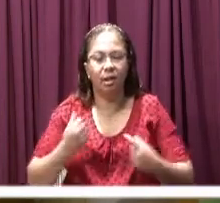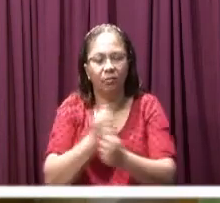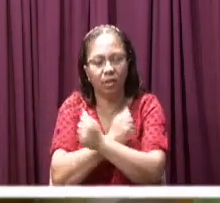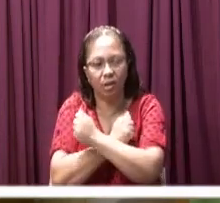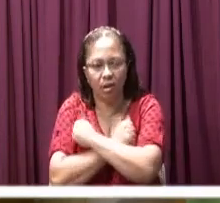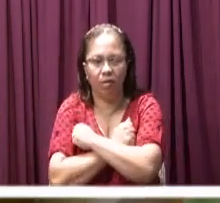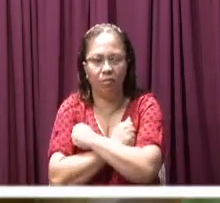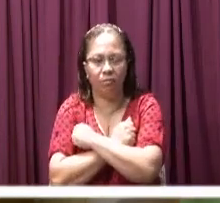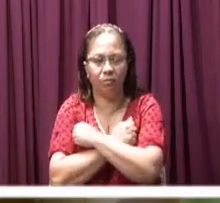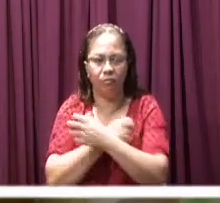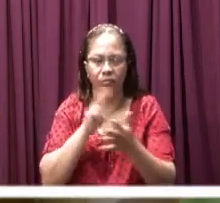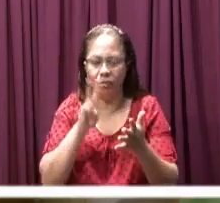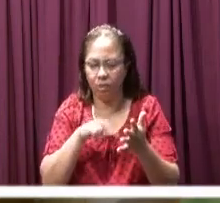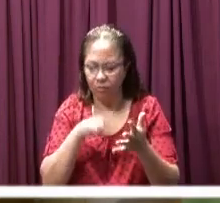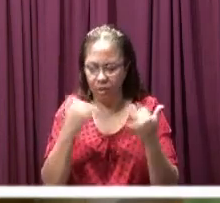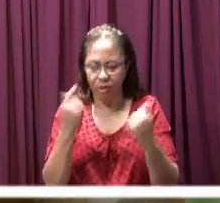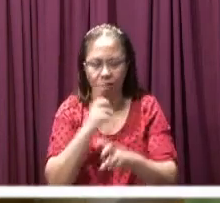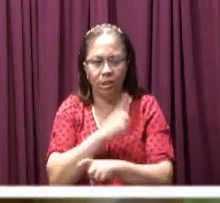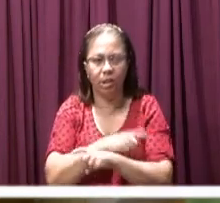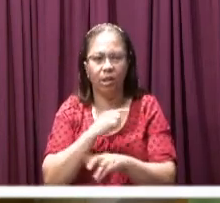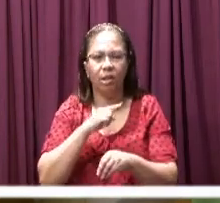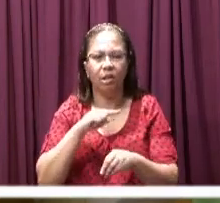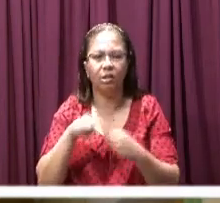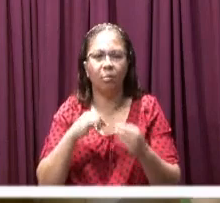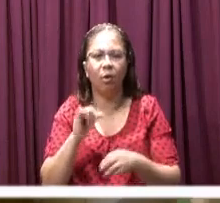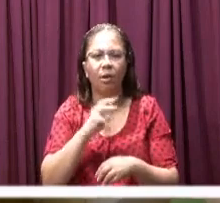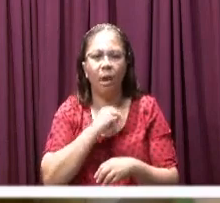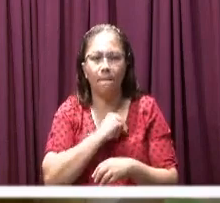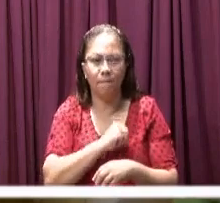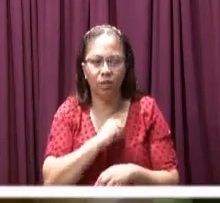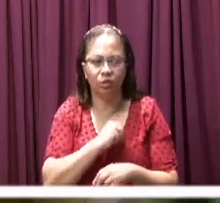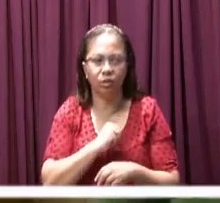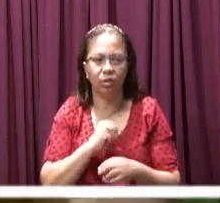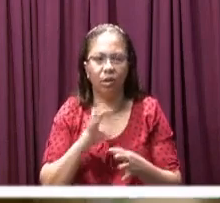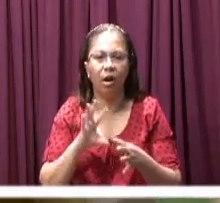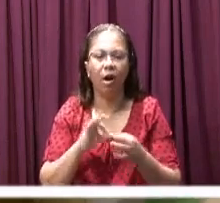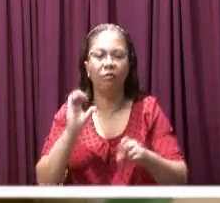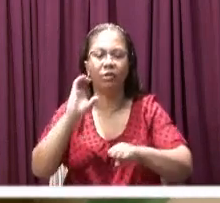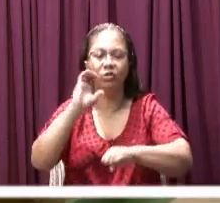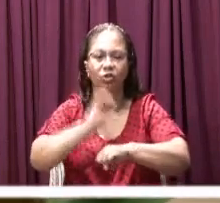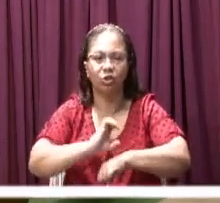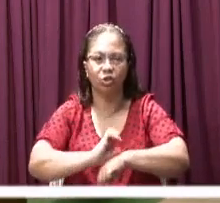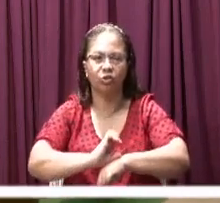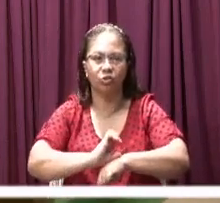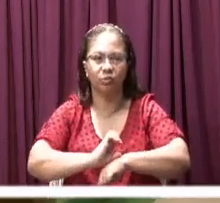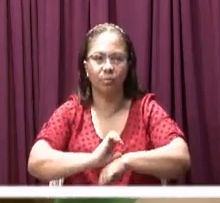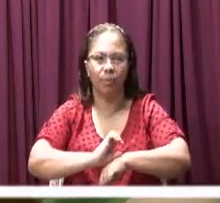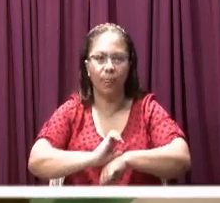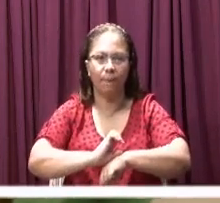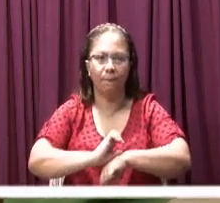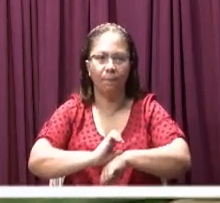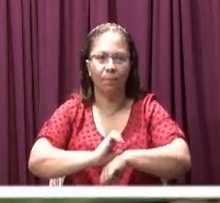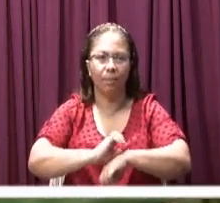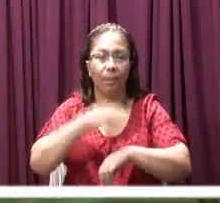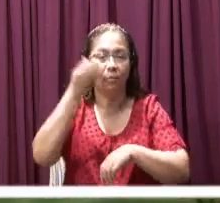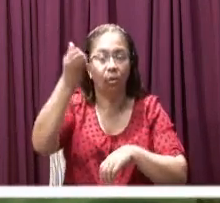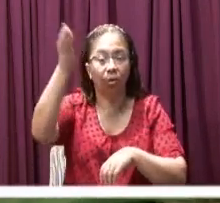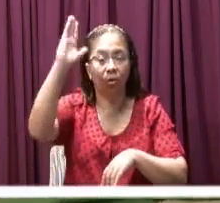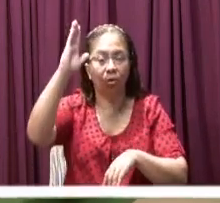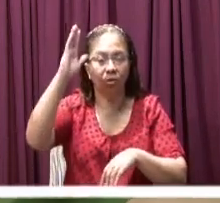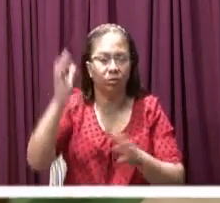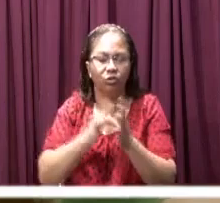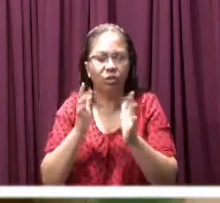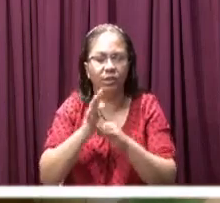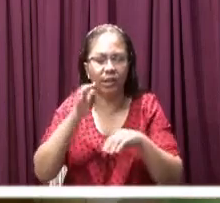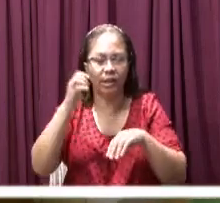In our reading today, it's about the mission and the missioning of the church. He missions the